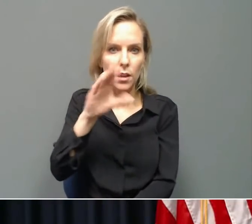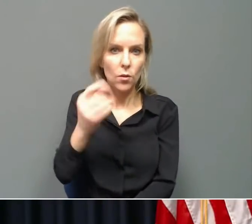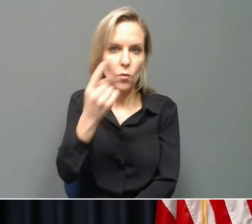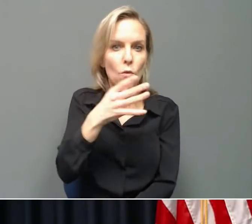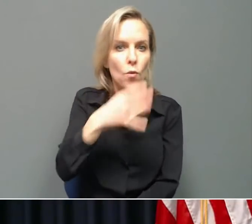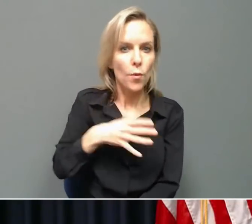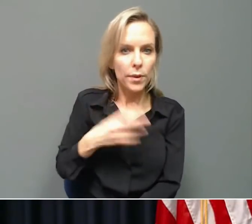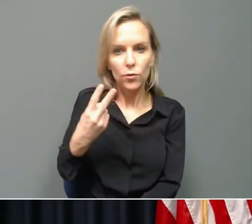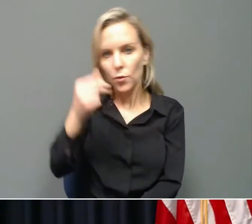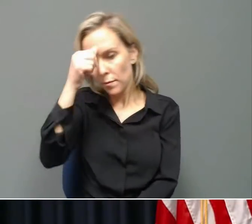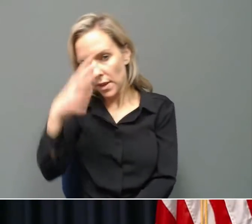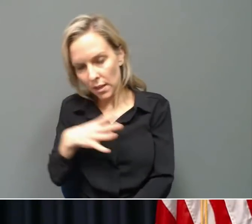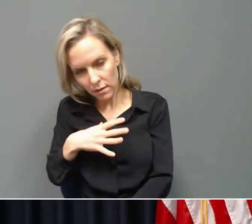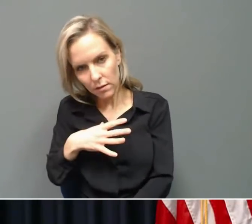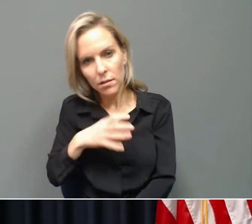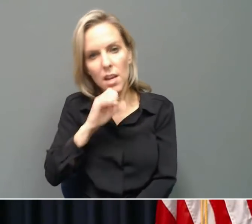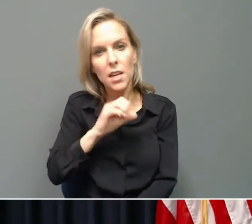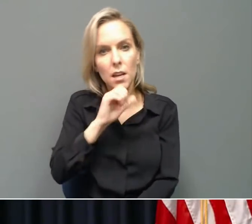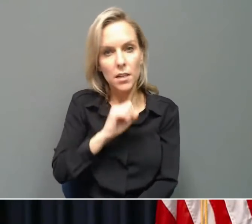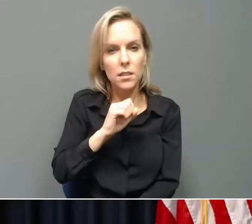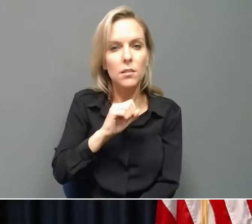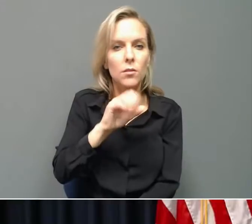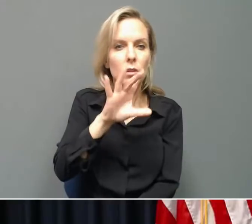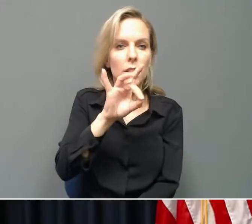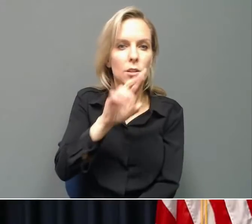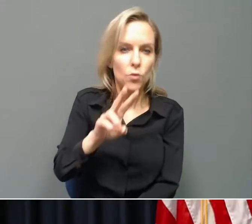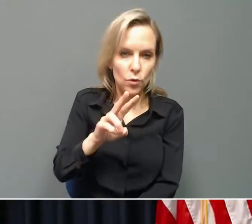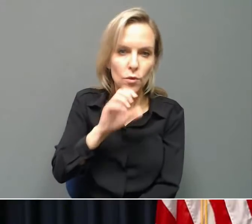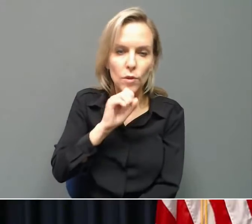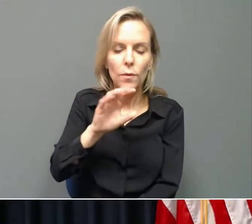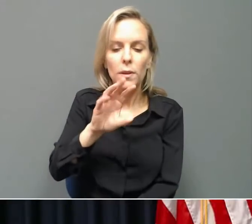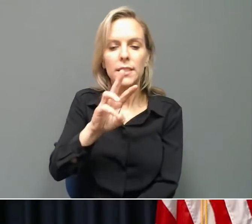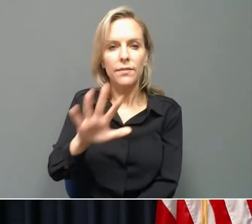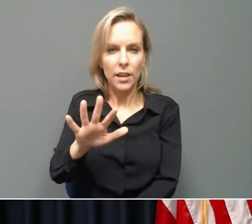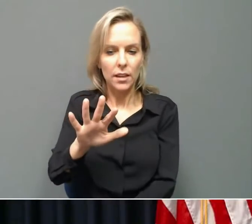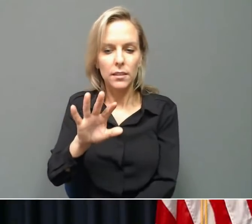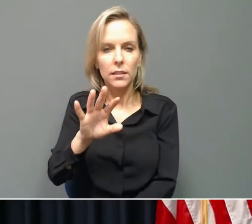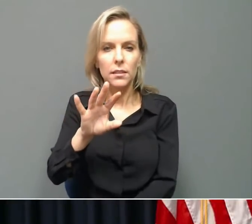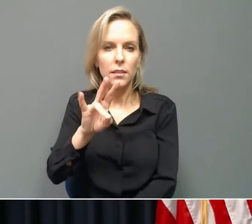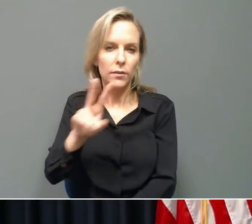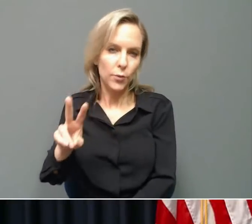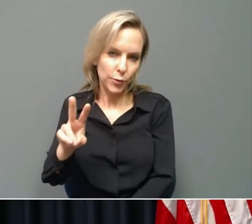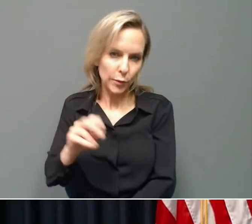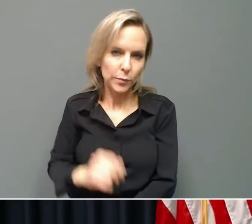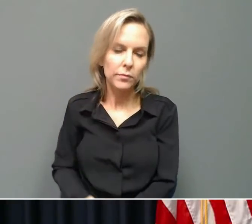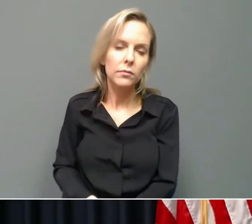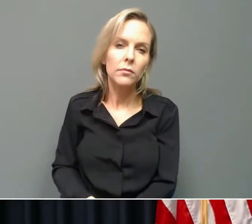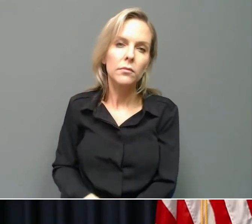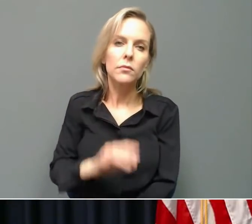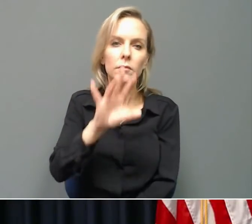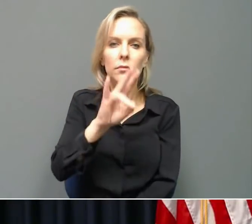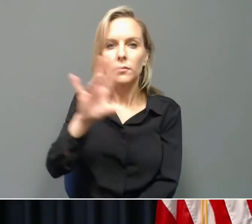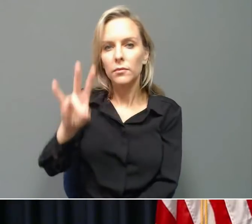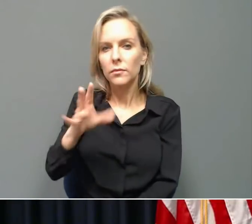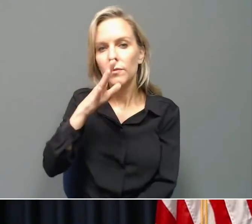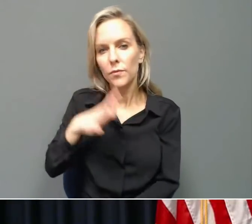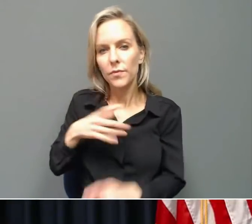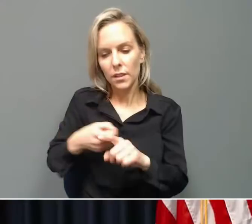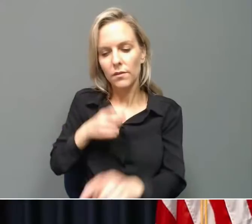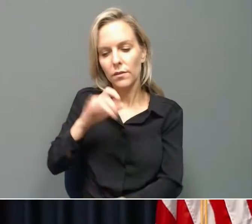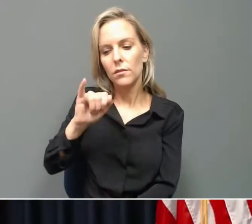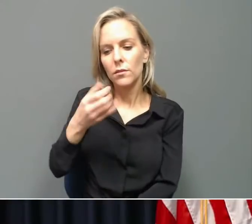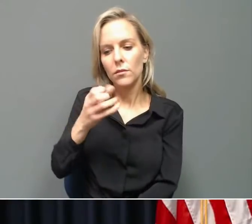men, ages 82, 65, and 72, a 77-year-old woman from Johnson